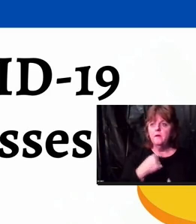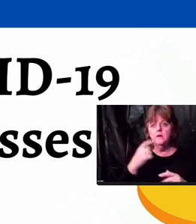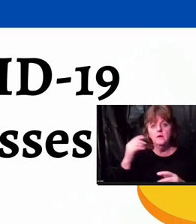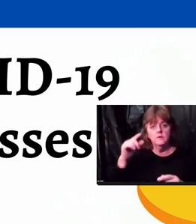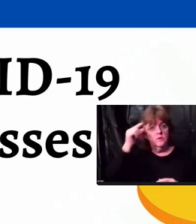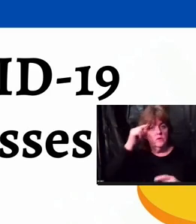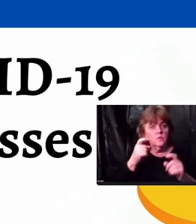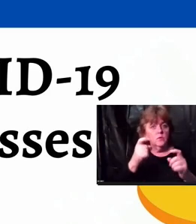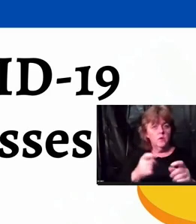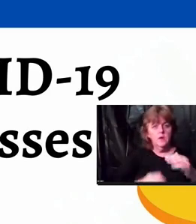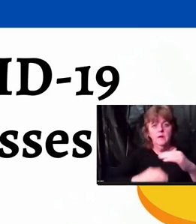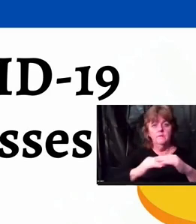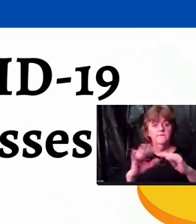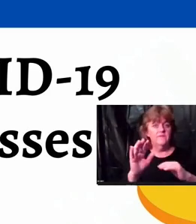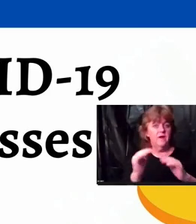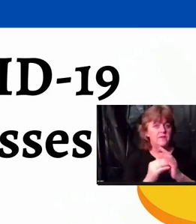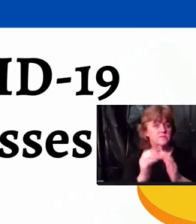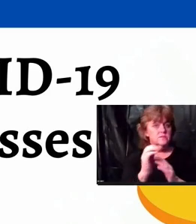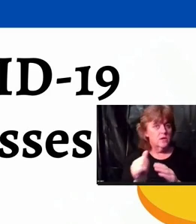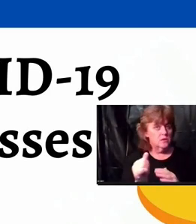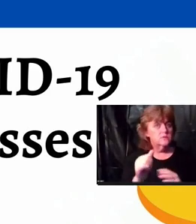to $5,000.